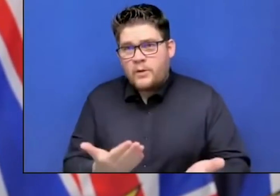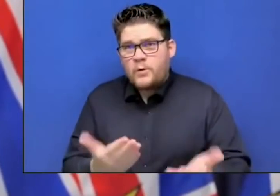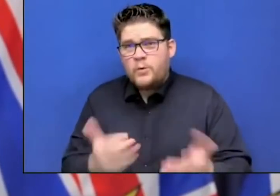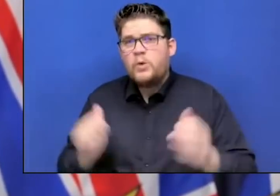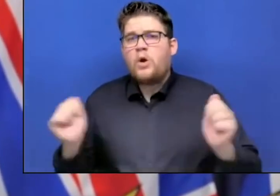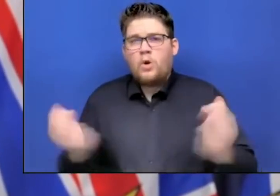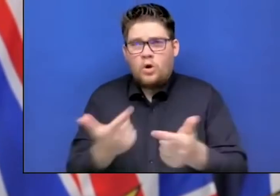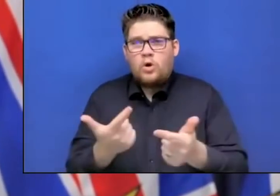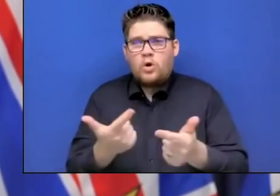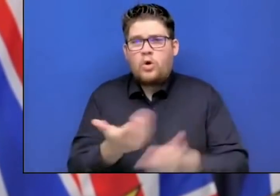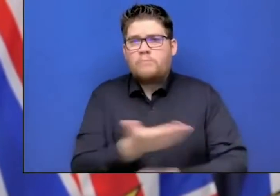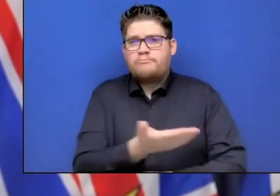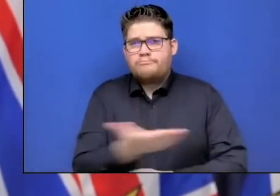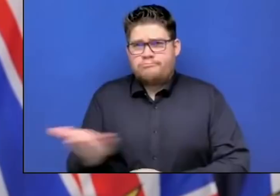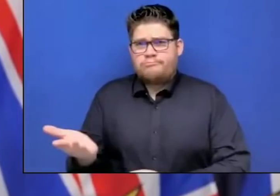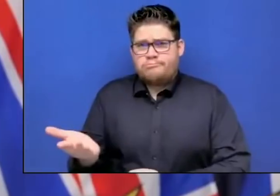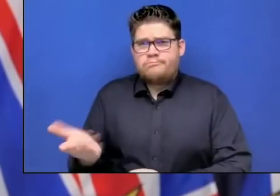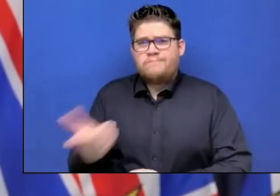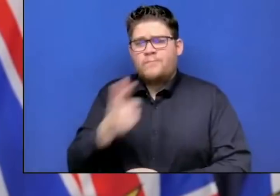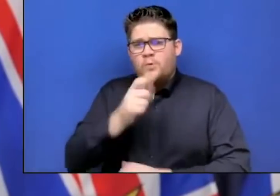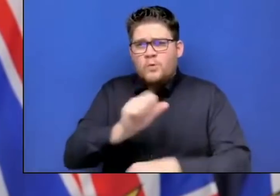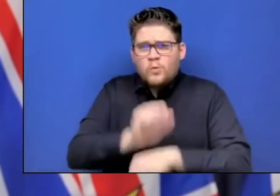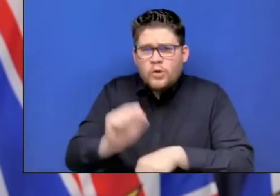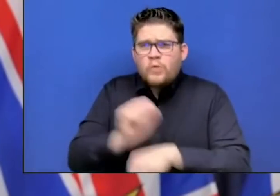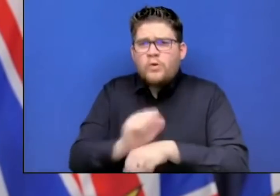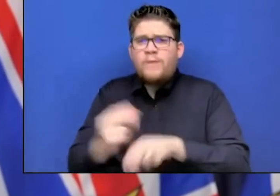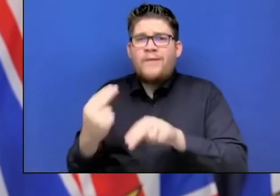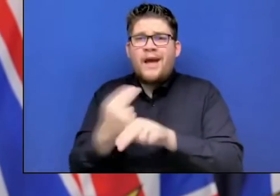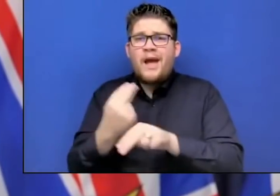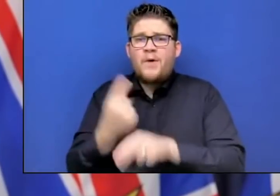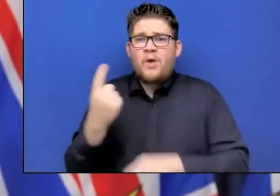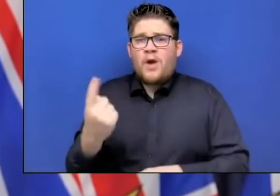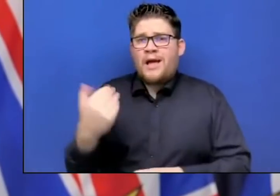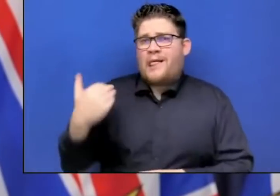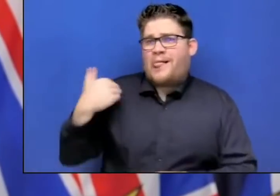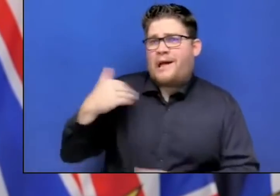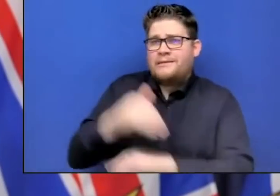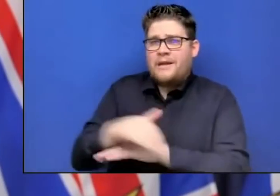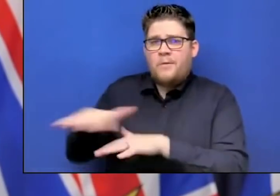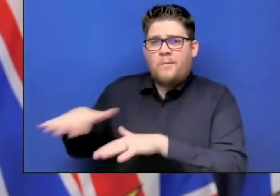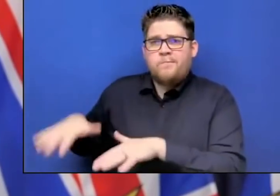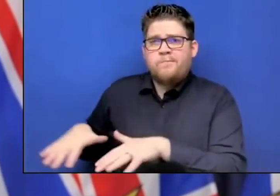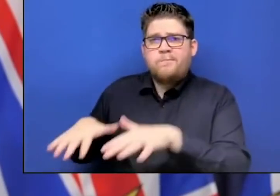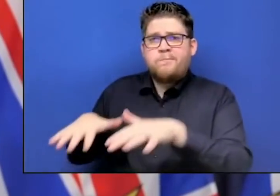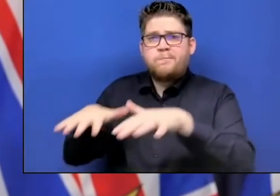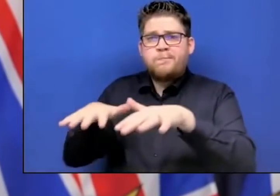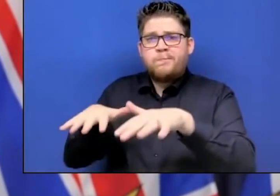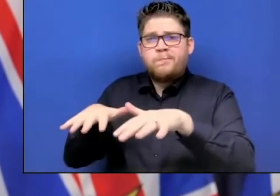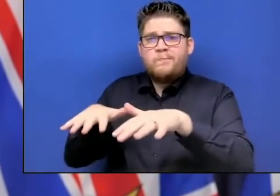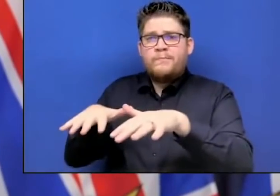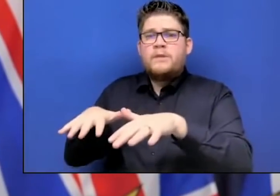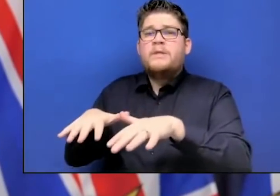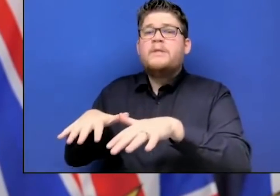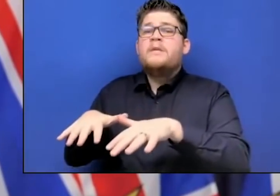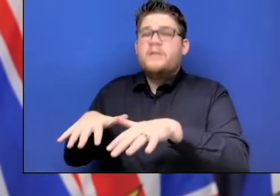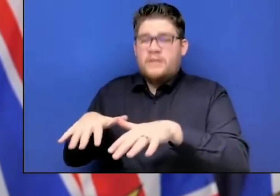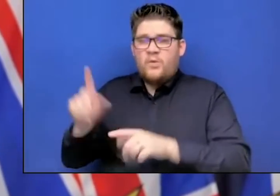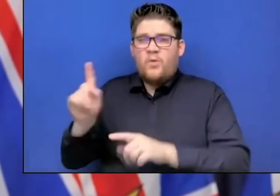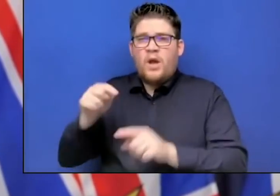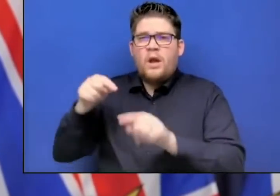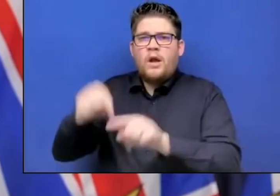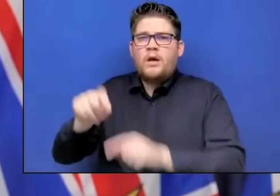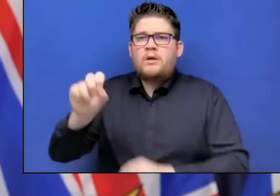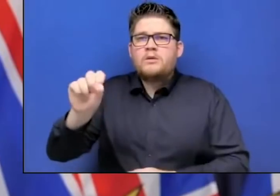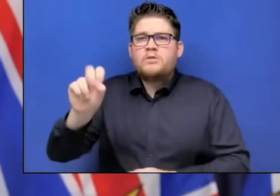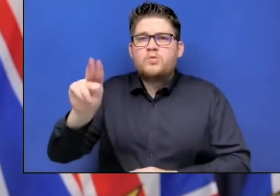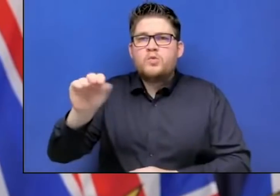the crews that were out preserving Highway 1 last night from the flood risk in Abbotsford,